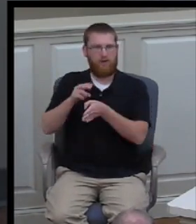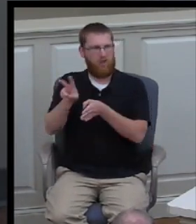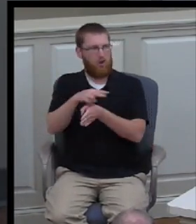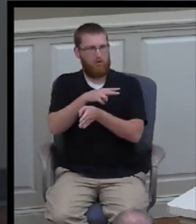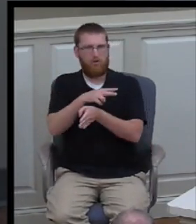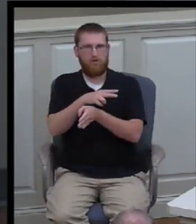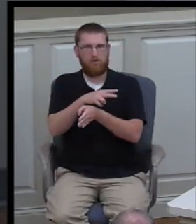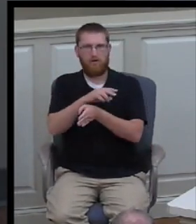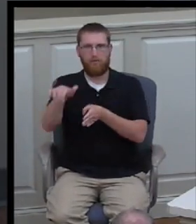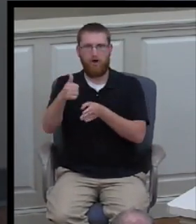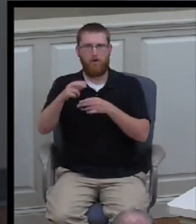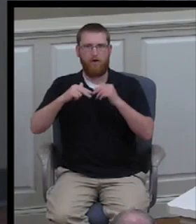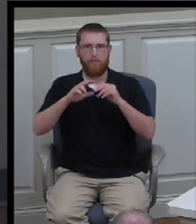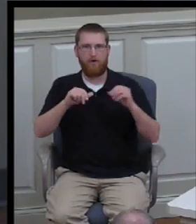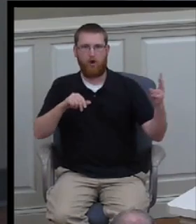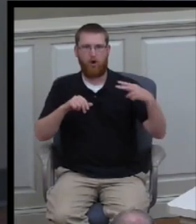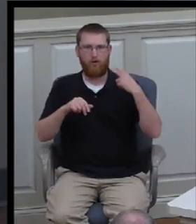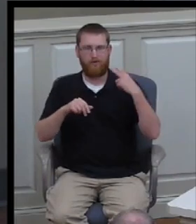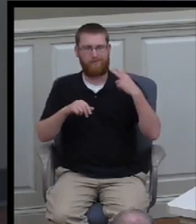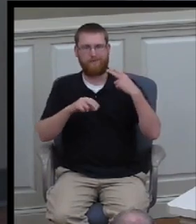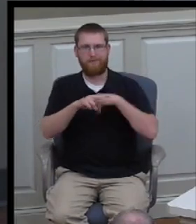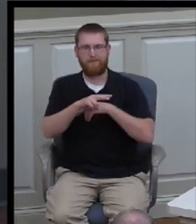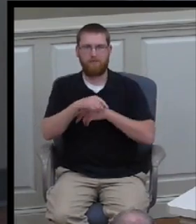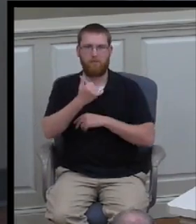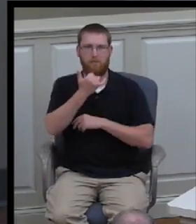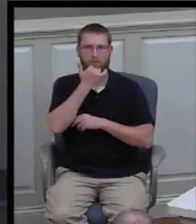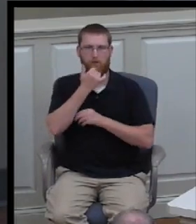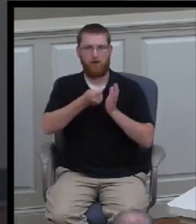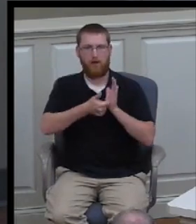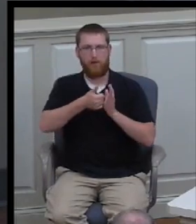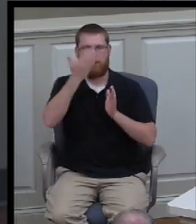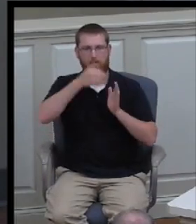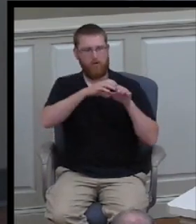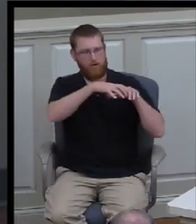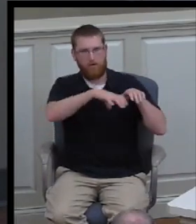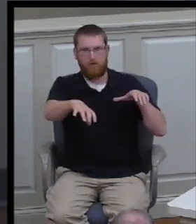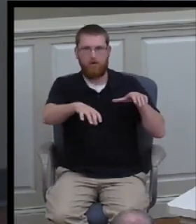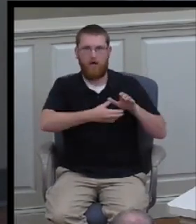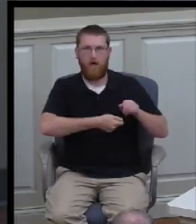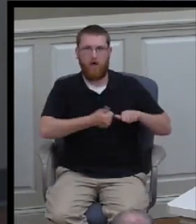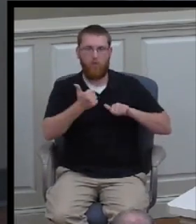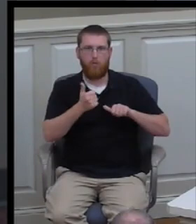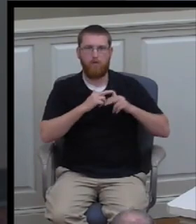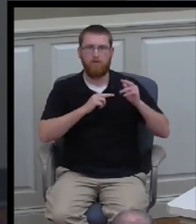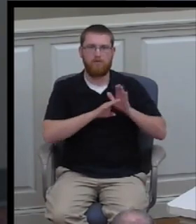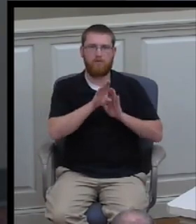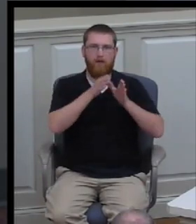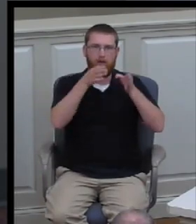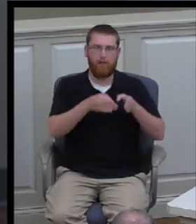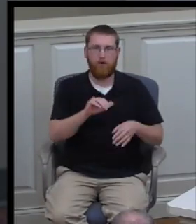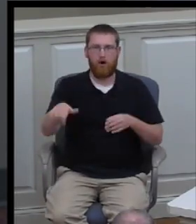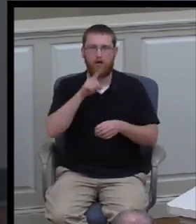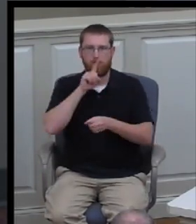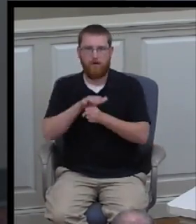building orientations that face forward. So by kind of eliminating that front row of buildings, the developer made some additional commitments that